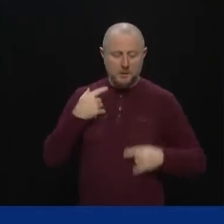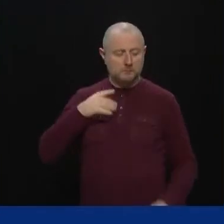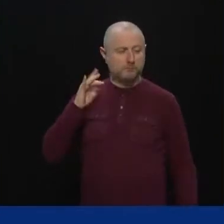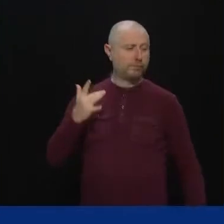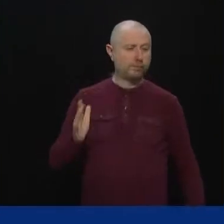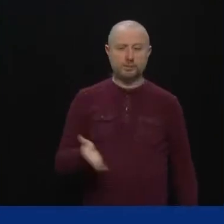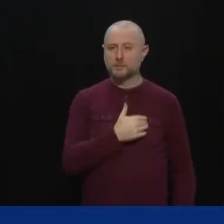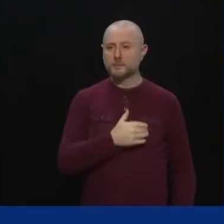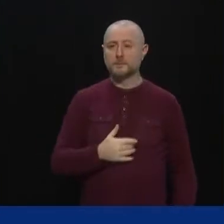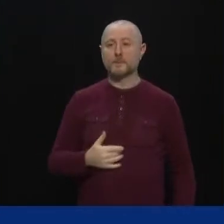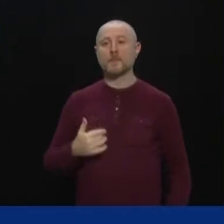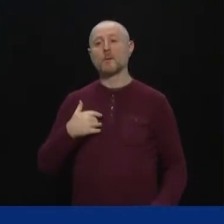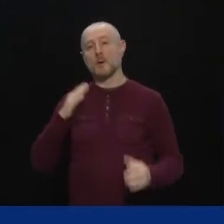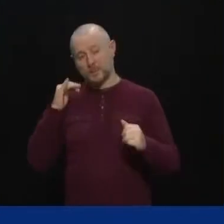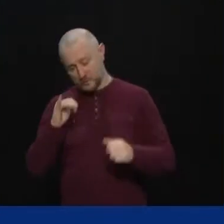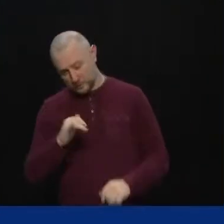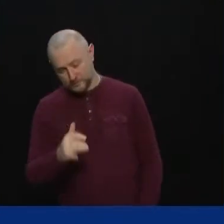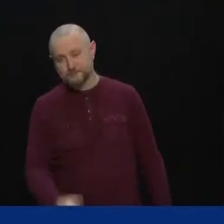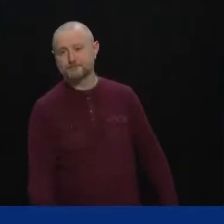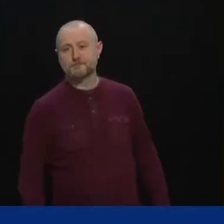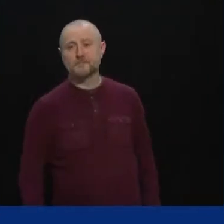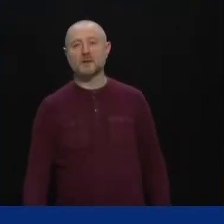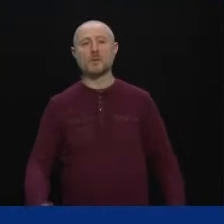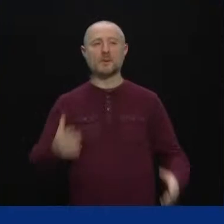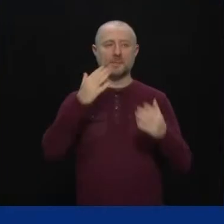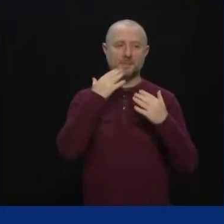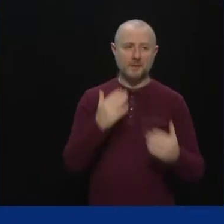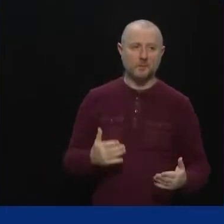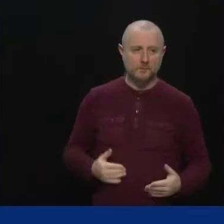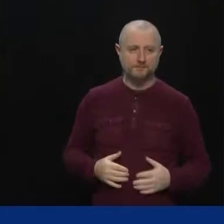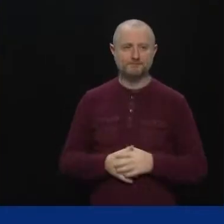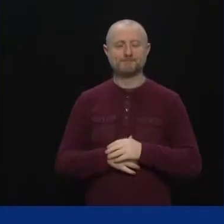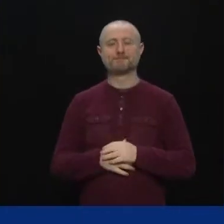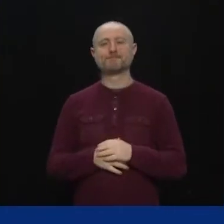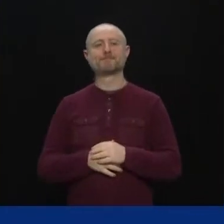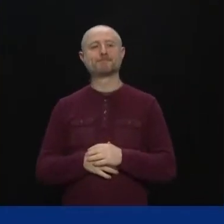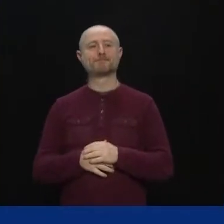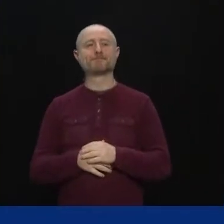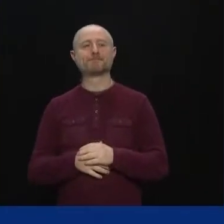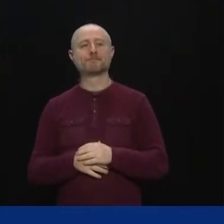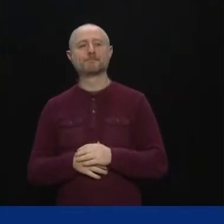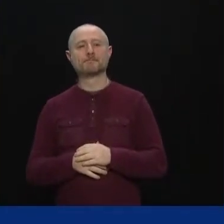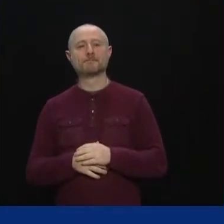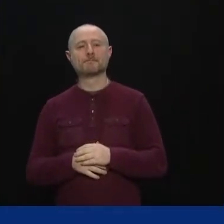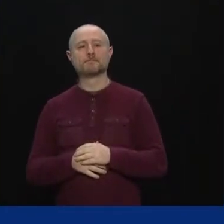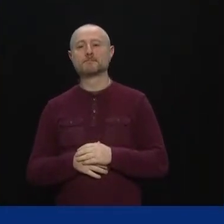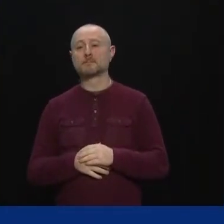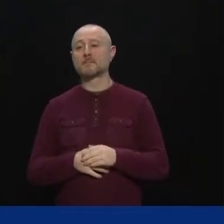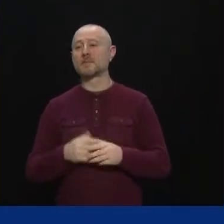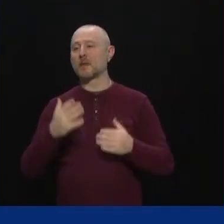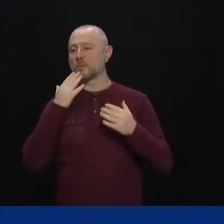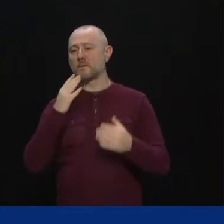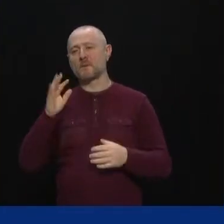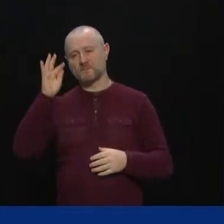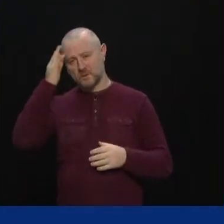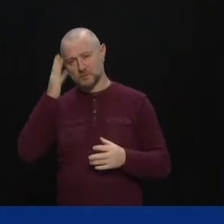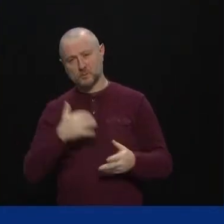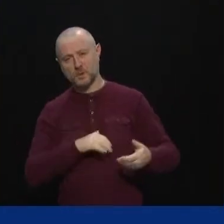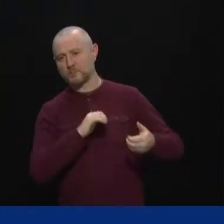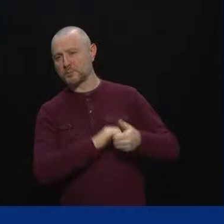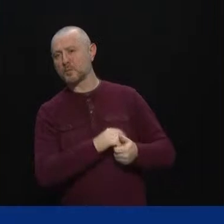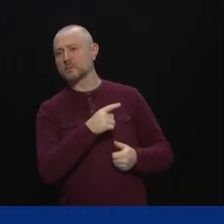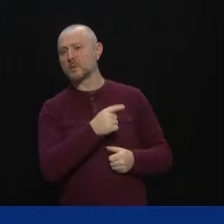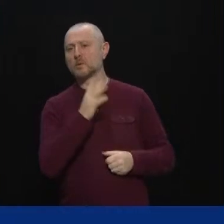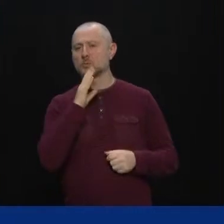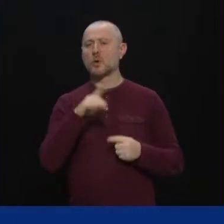time. Thank you. We wanted to just touch on thanking our federal partners and talking about the resources that